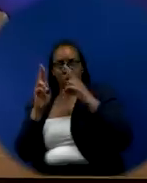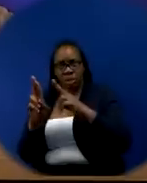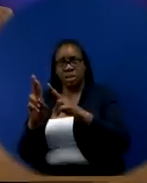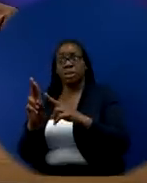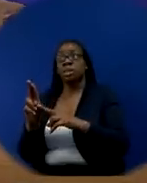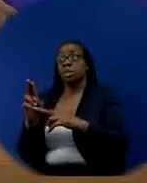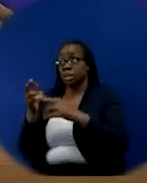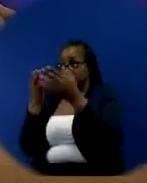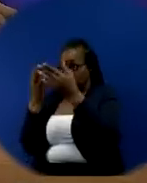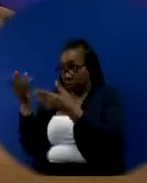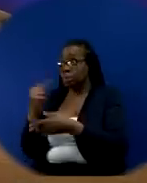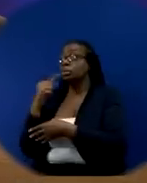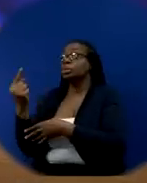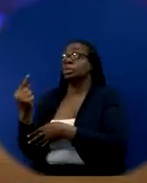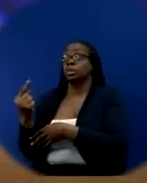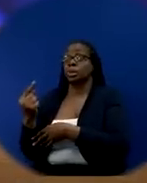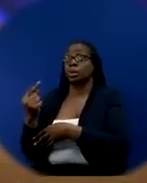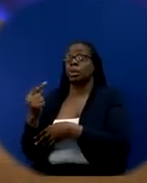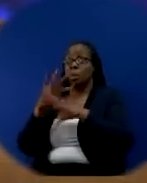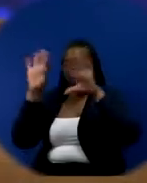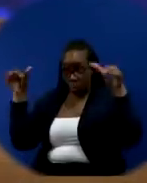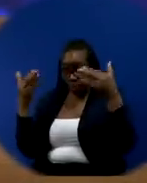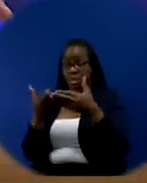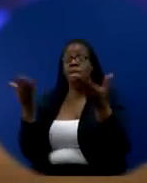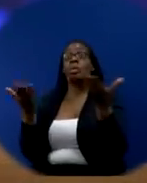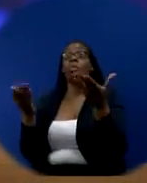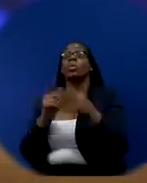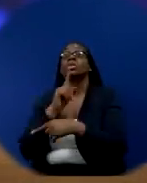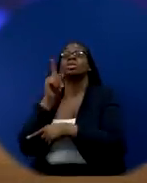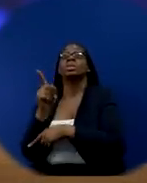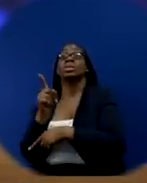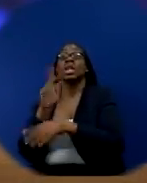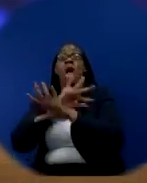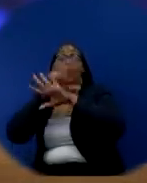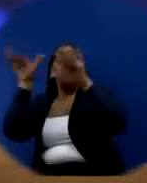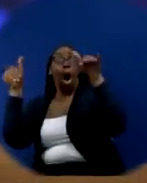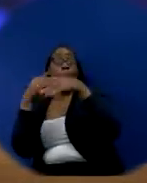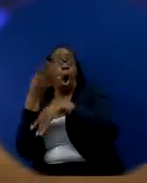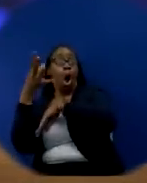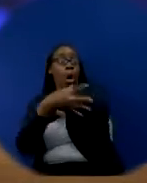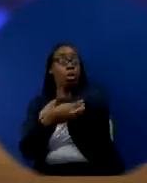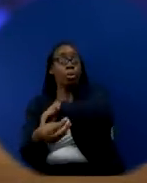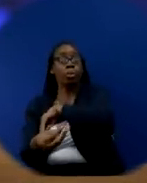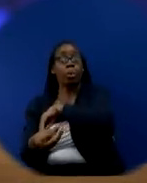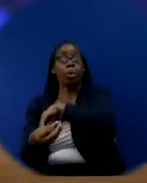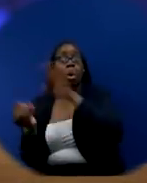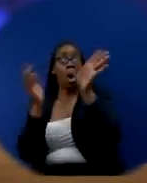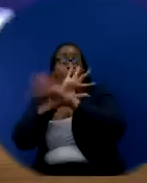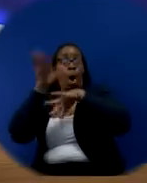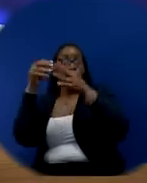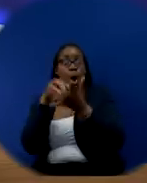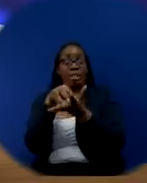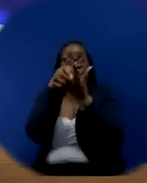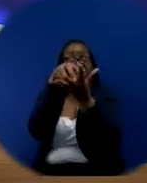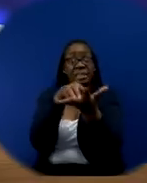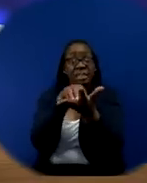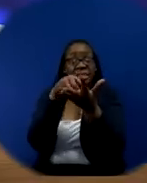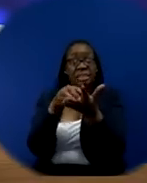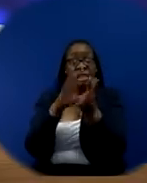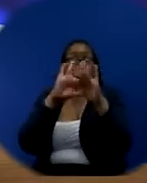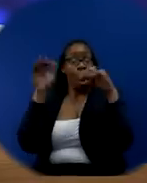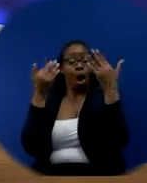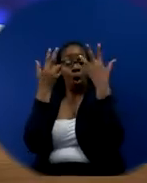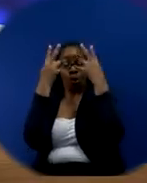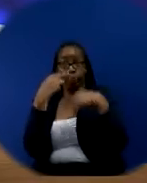"Sir, we did what you told us to do. And all the poor came in here, and all the lame, and all the